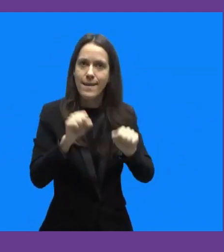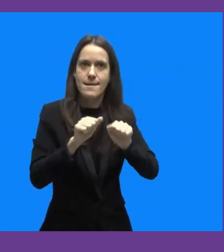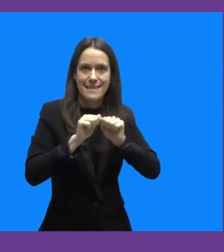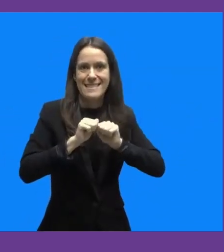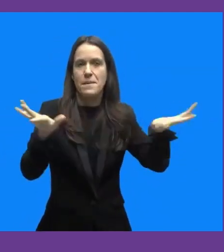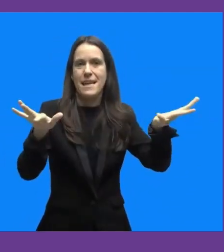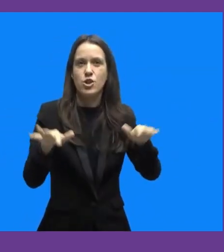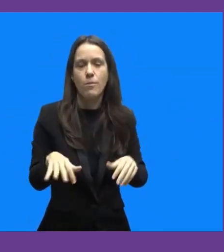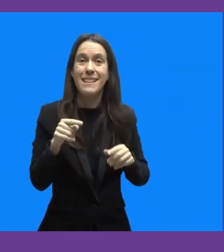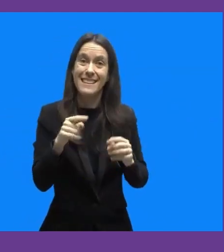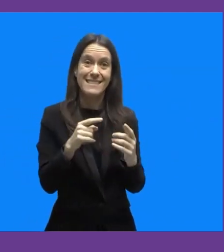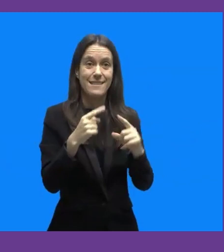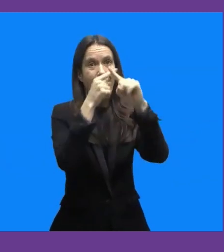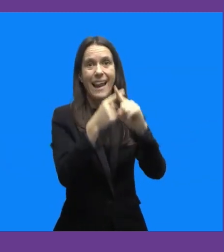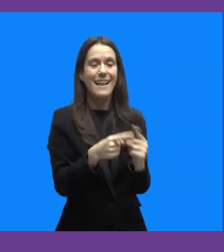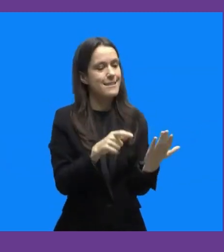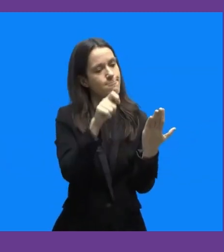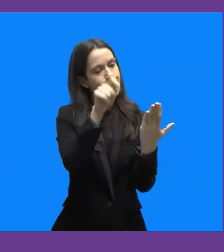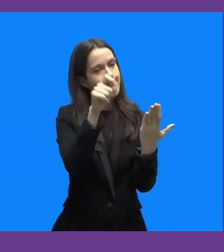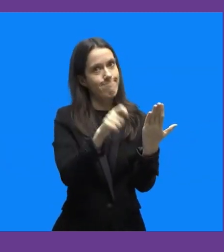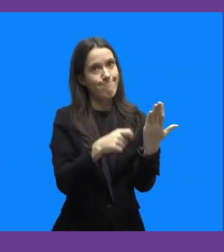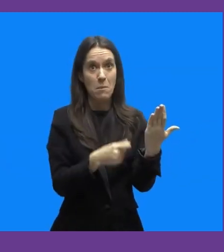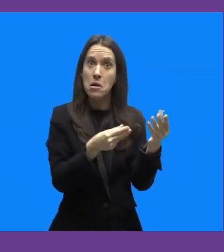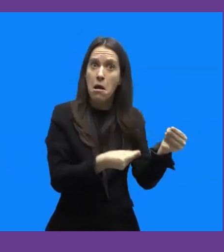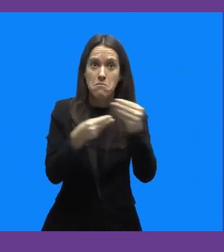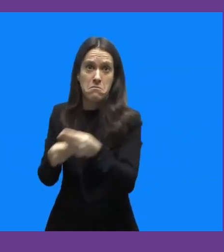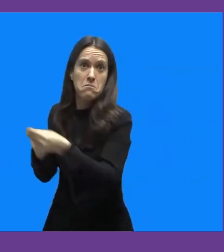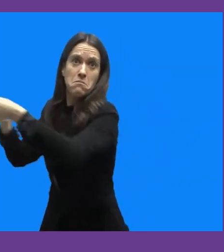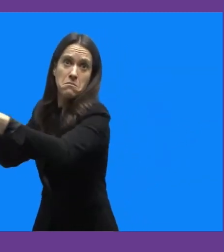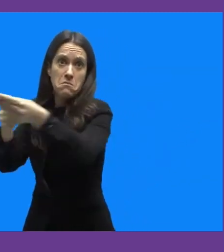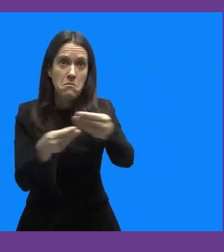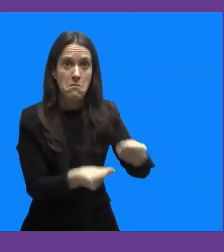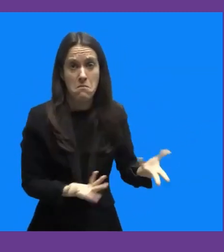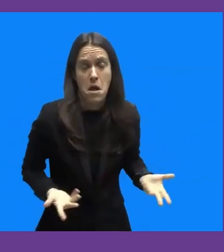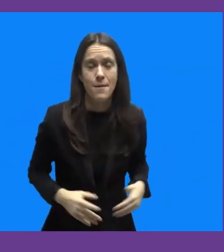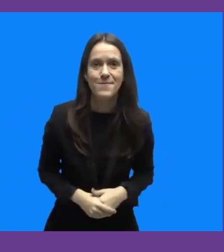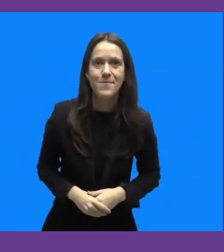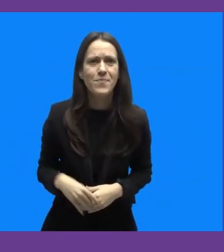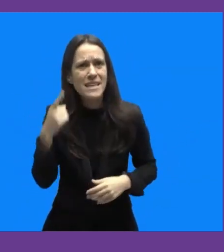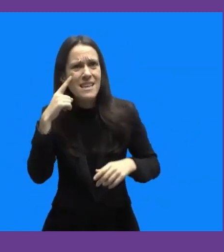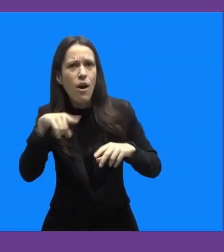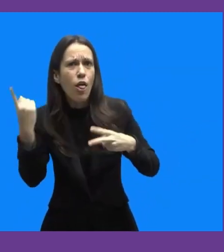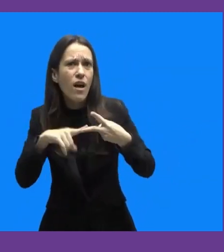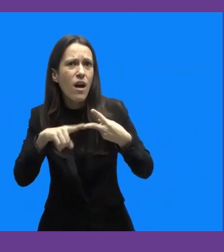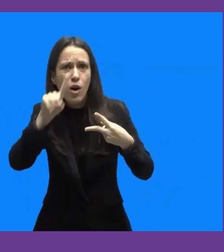to-do list is longer. So there were two questions, right?